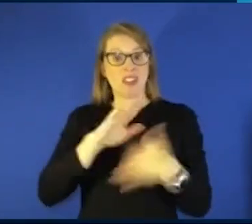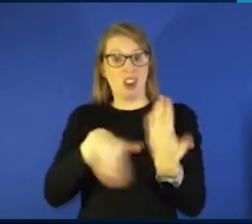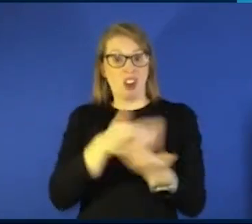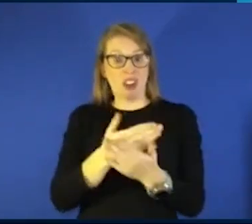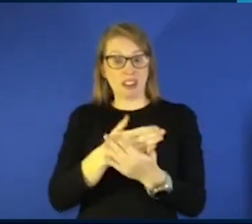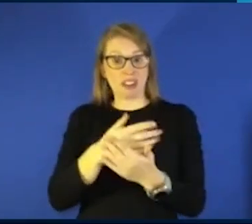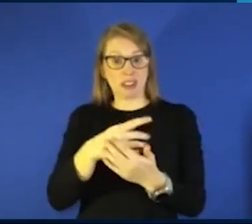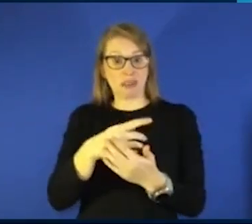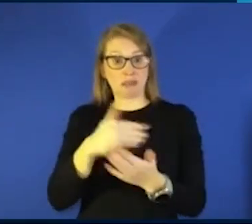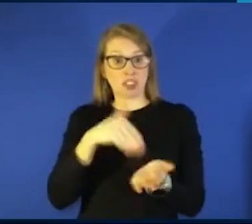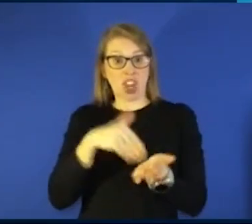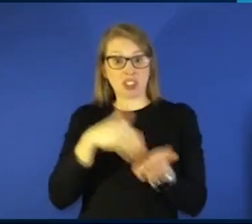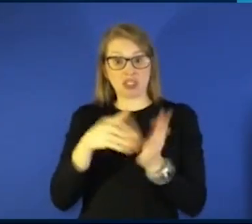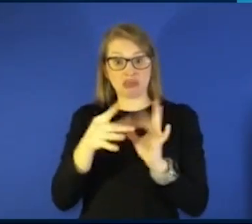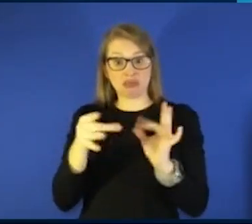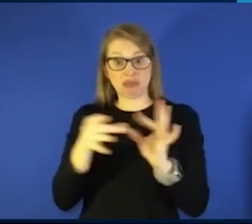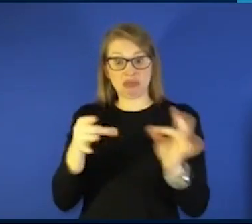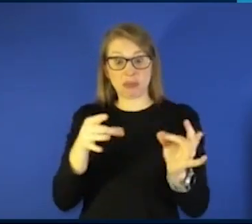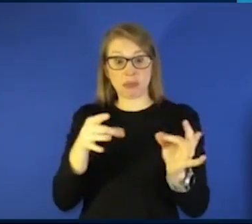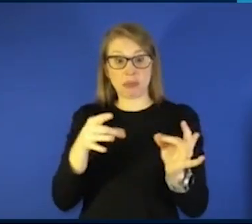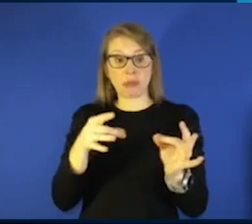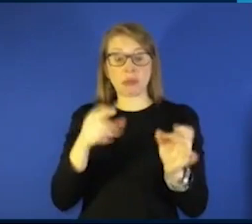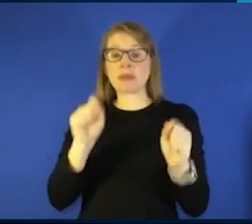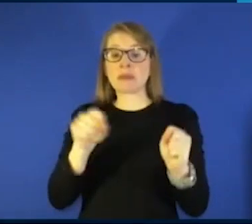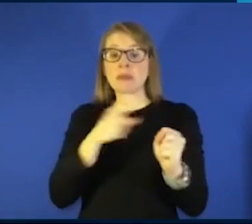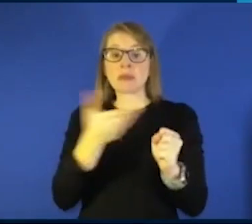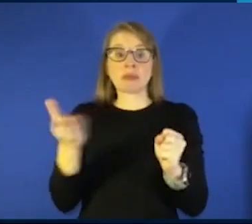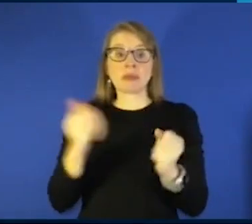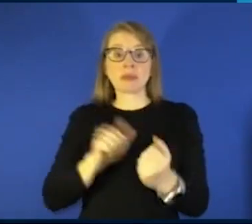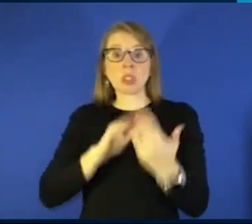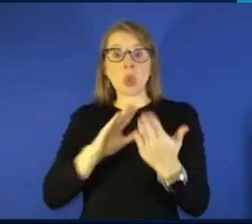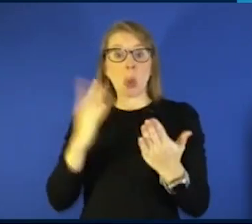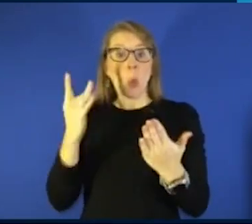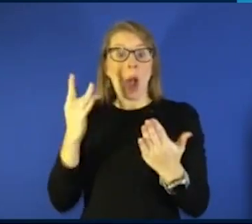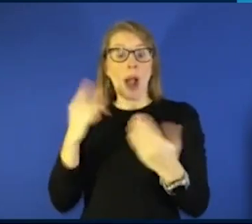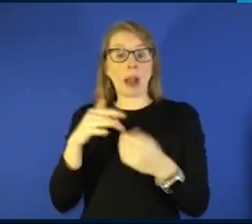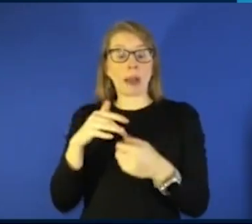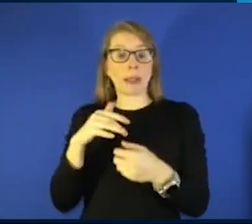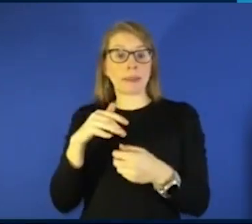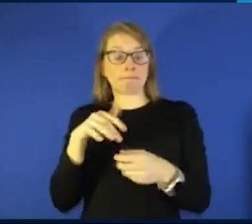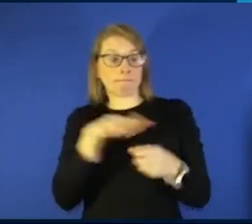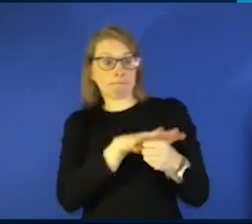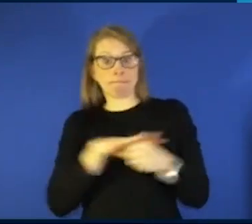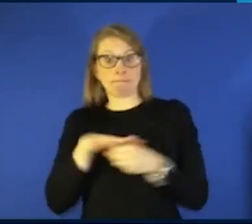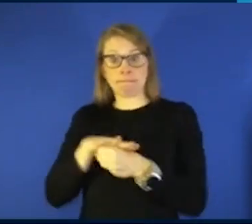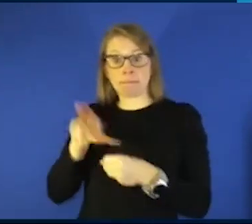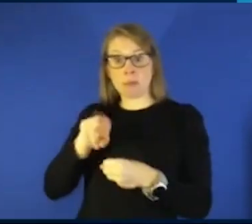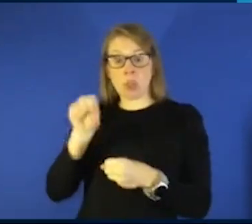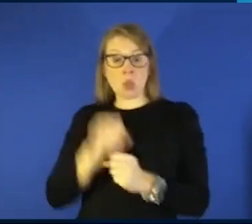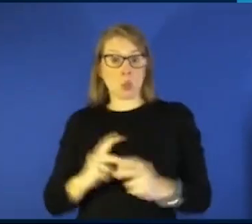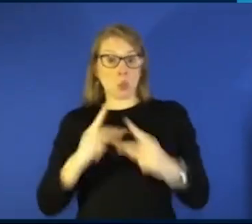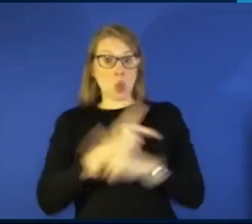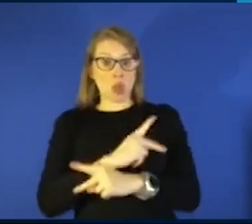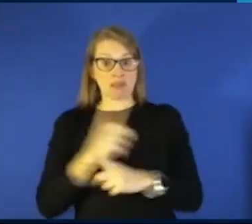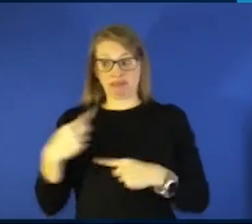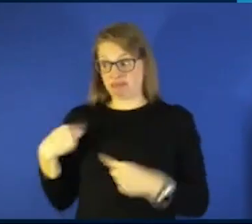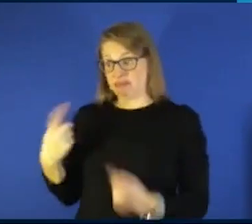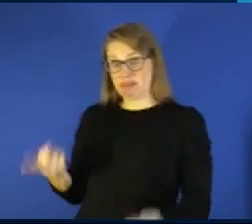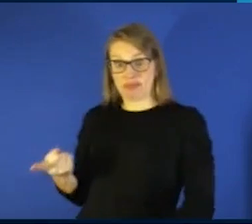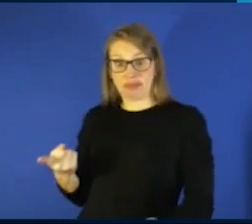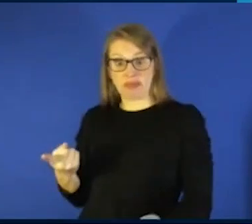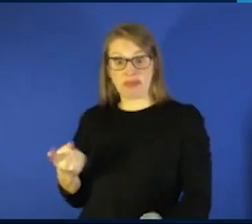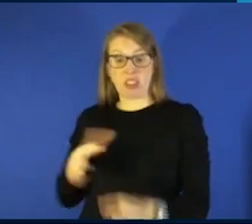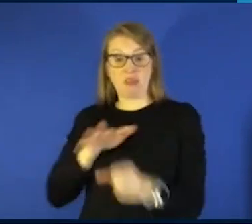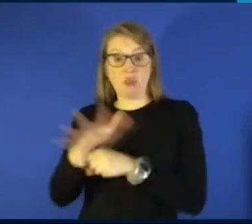have feelings on this. Could you address why areas of our country are at their worst that they've been during the entire